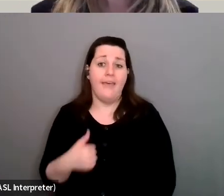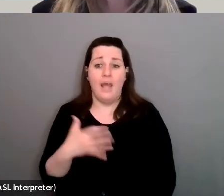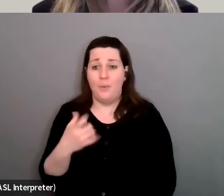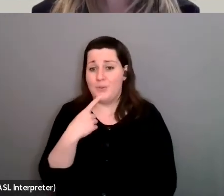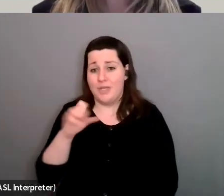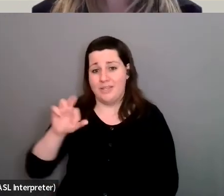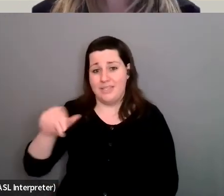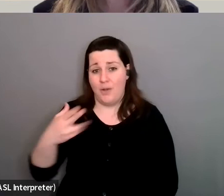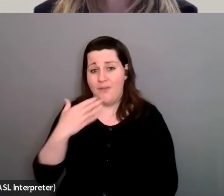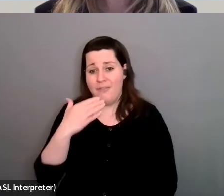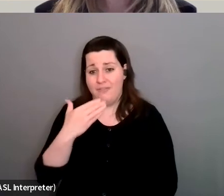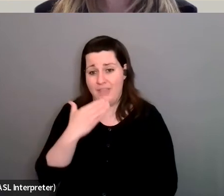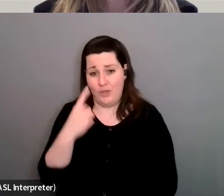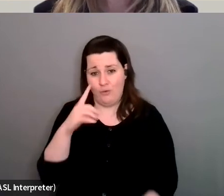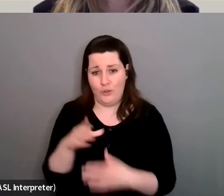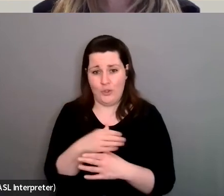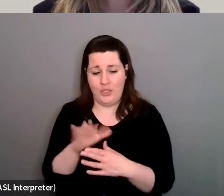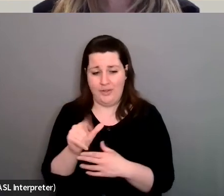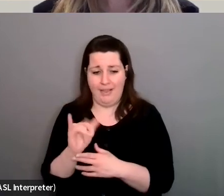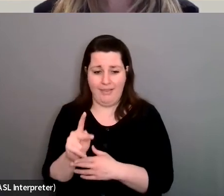you for sharing that link